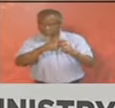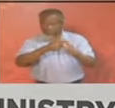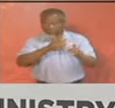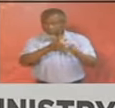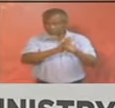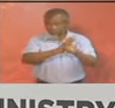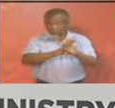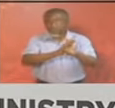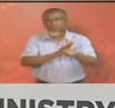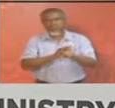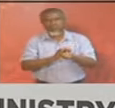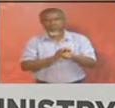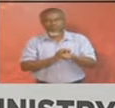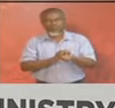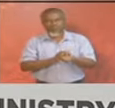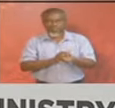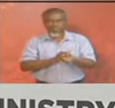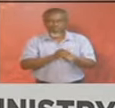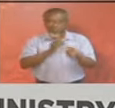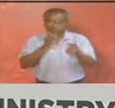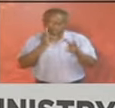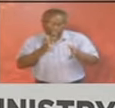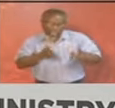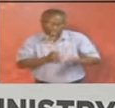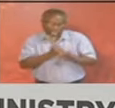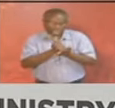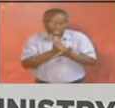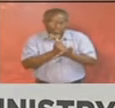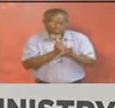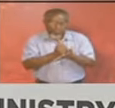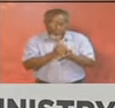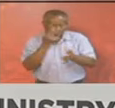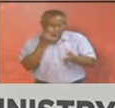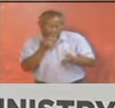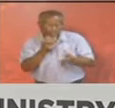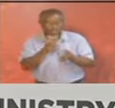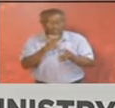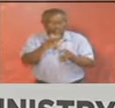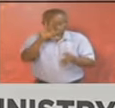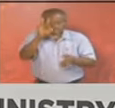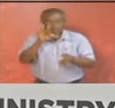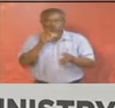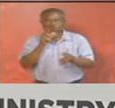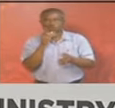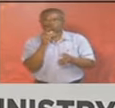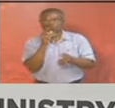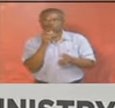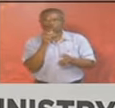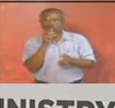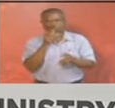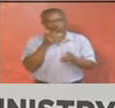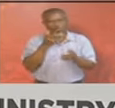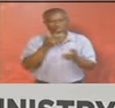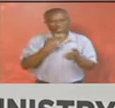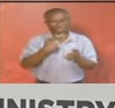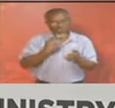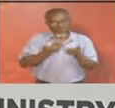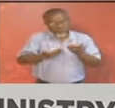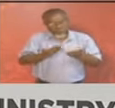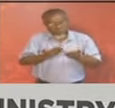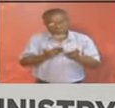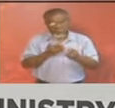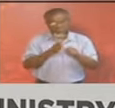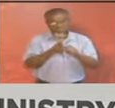prompts help to highlight potentially ill employees and safeguard the organization's operations by reducing